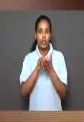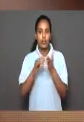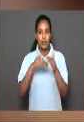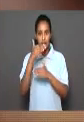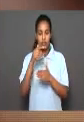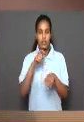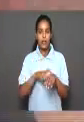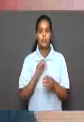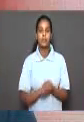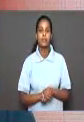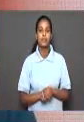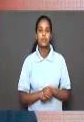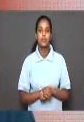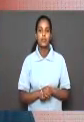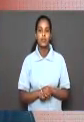time.